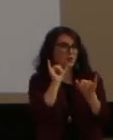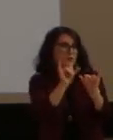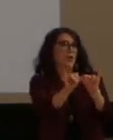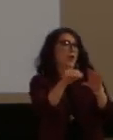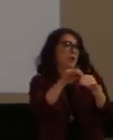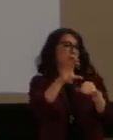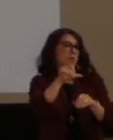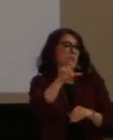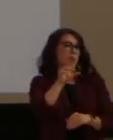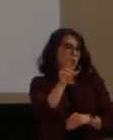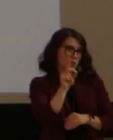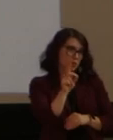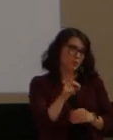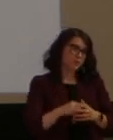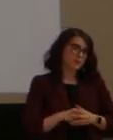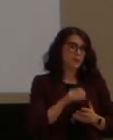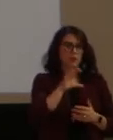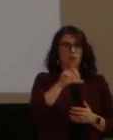in the cloud.